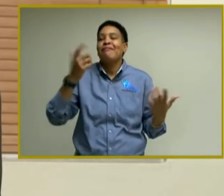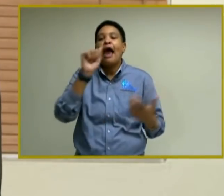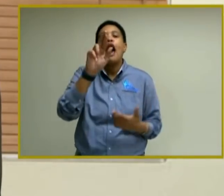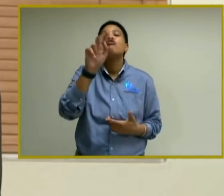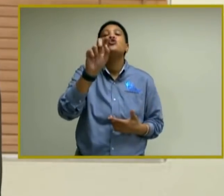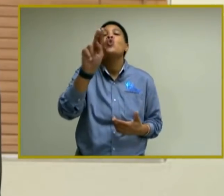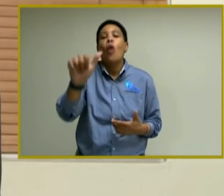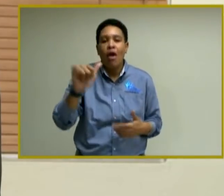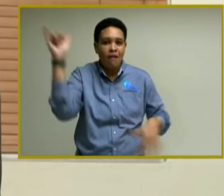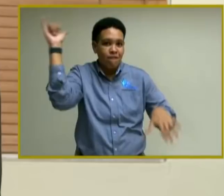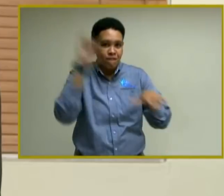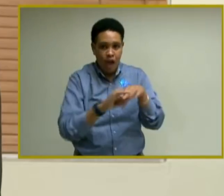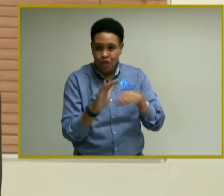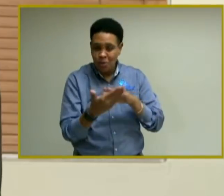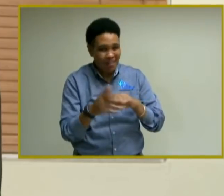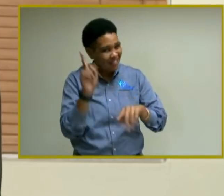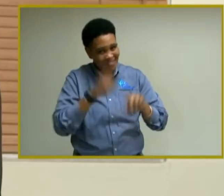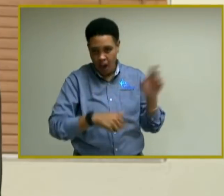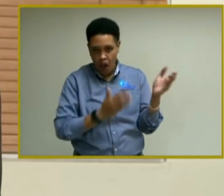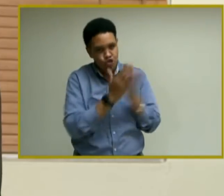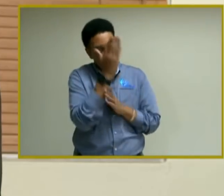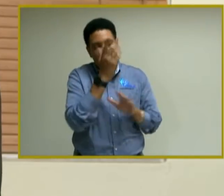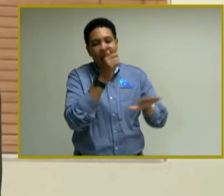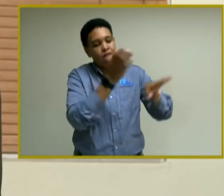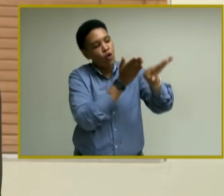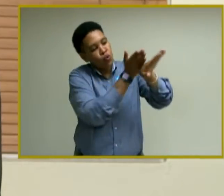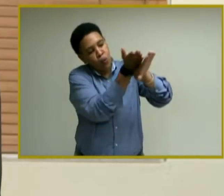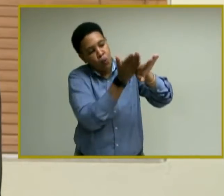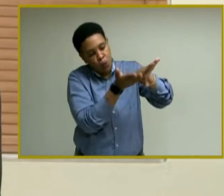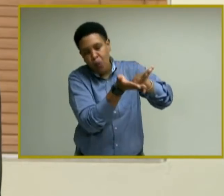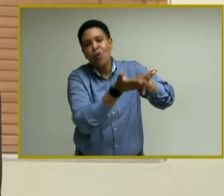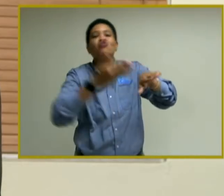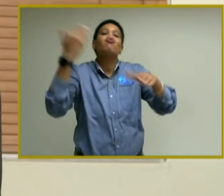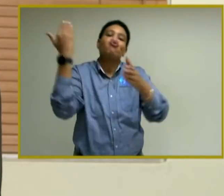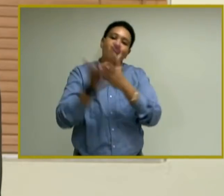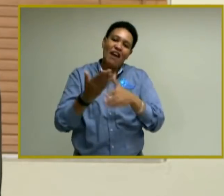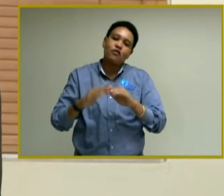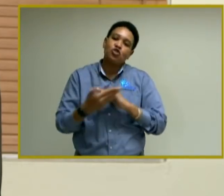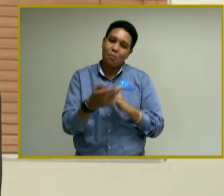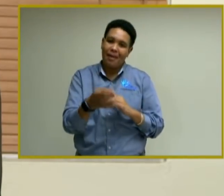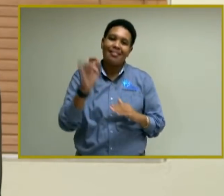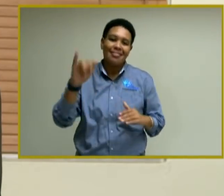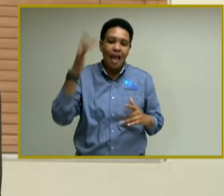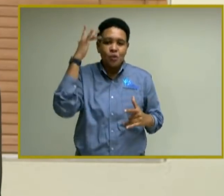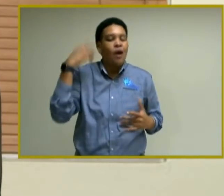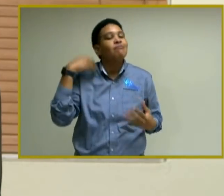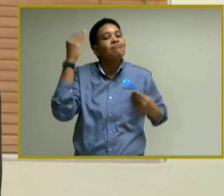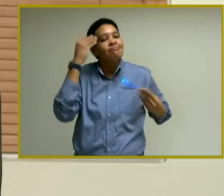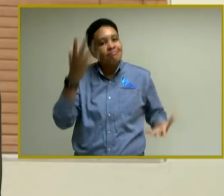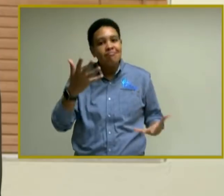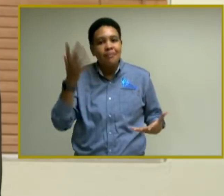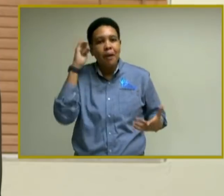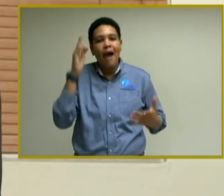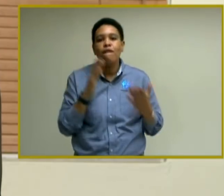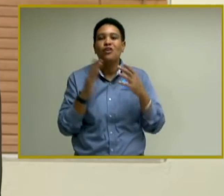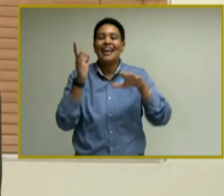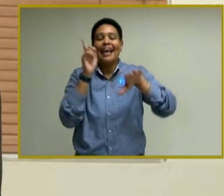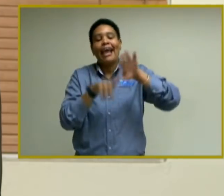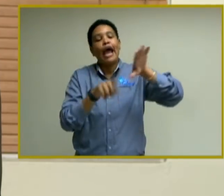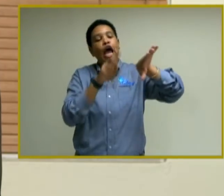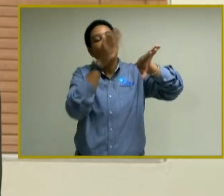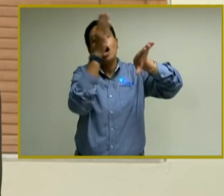it is that I can get out of some of the restrictions, we have to think of the overall protection of the